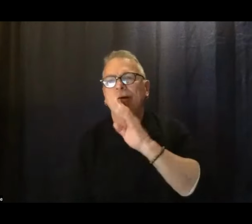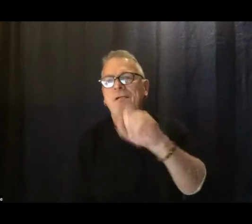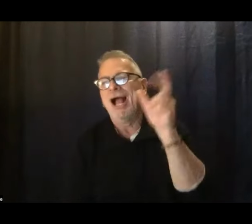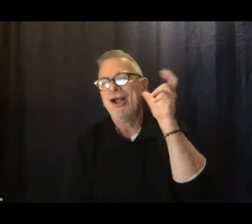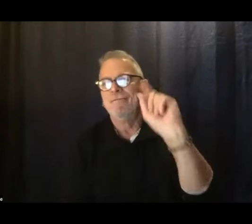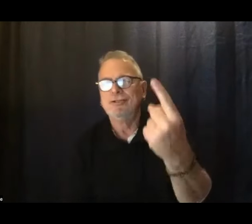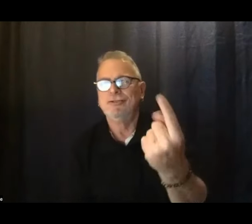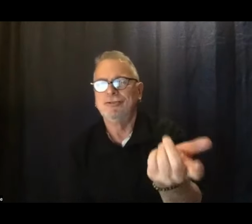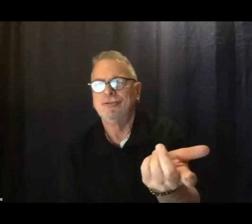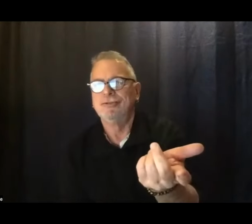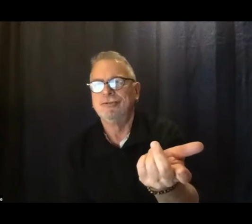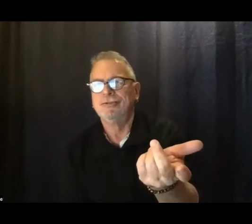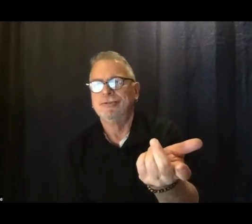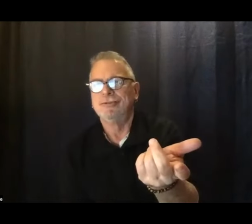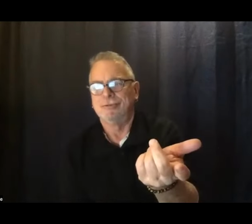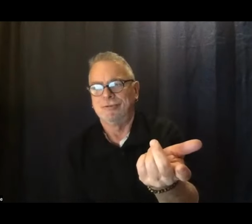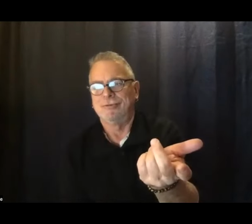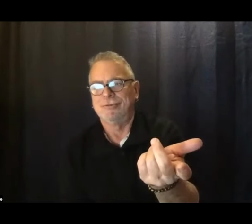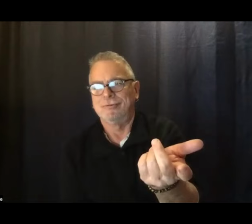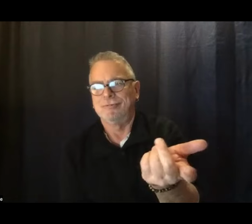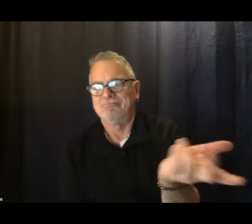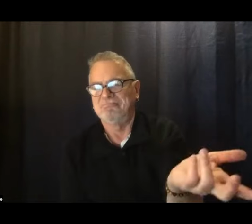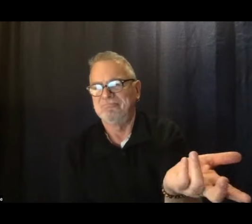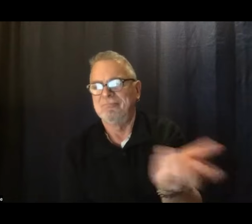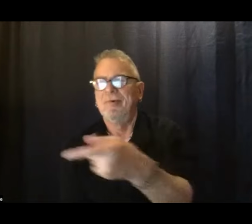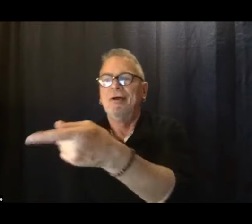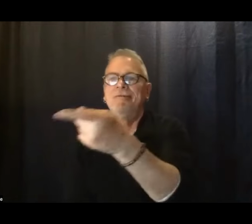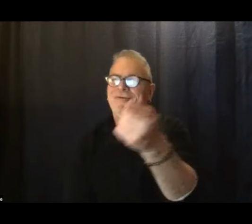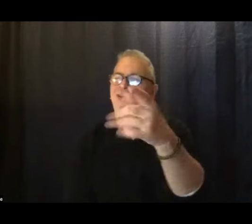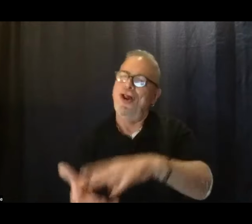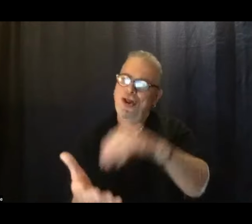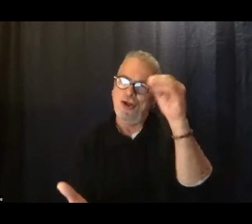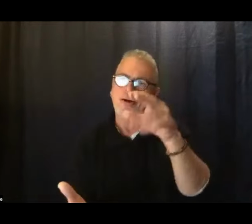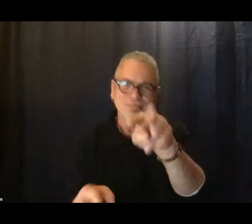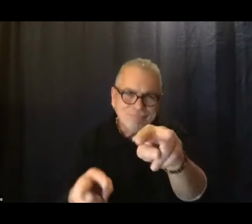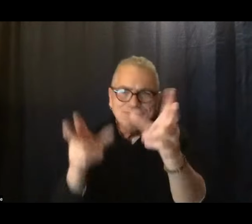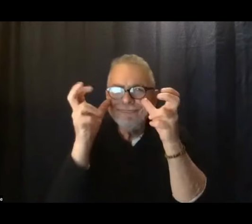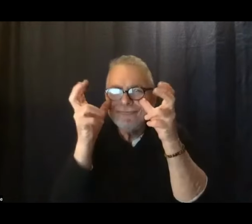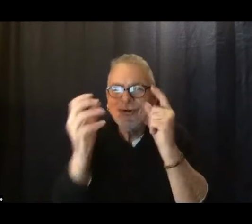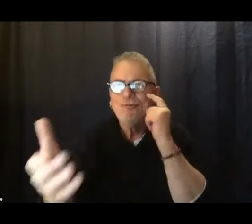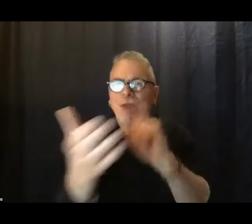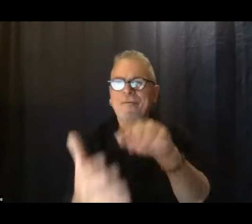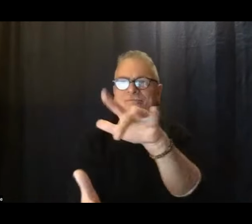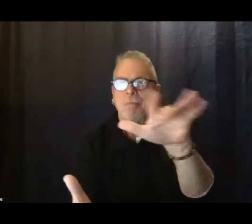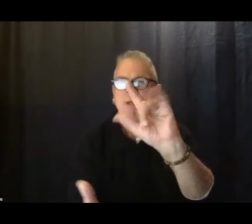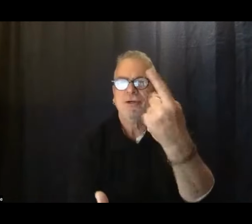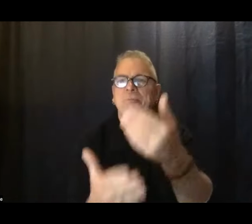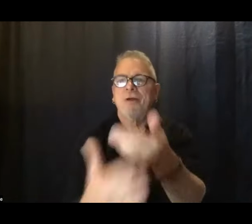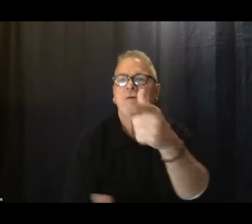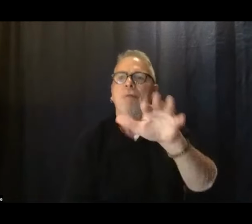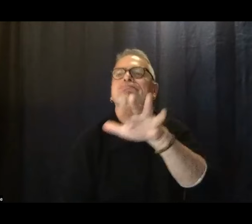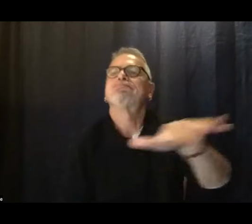So as an example, you can't start with writing. You have to start with reading, right? You can't start with speaking. You had to start with